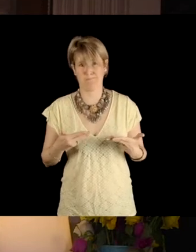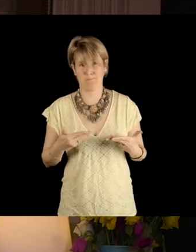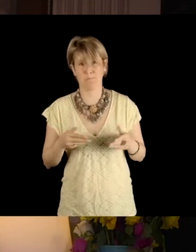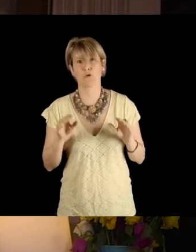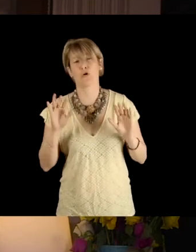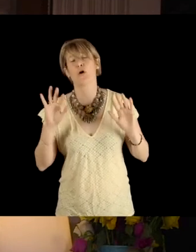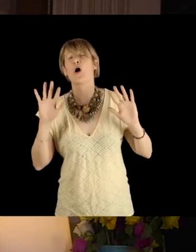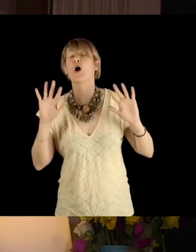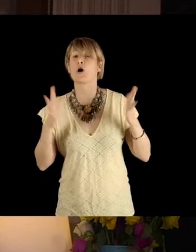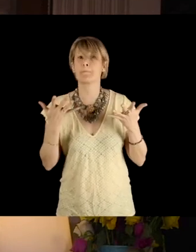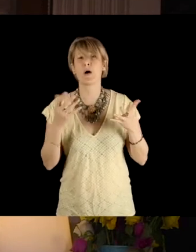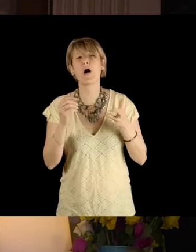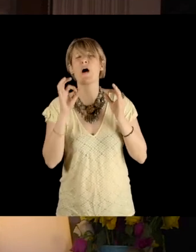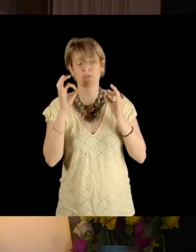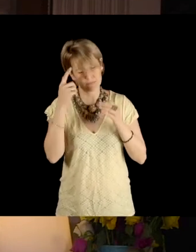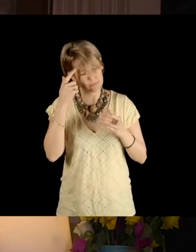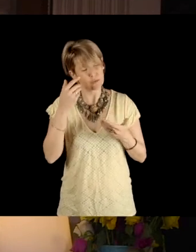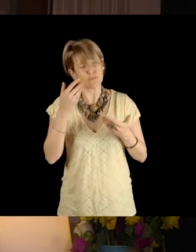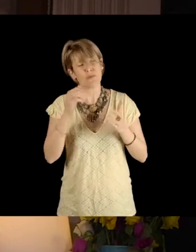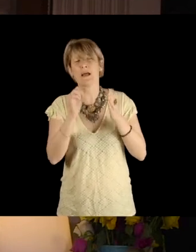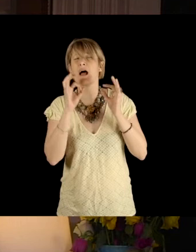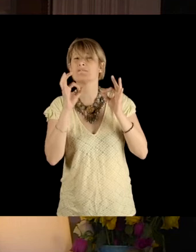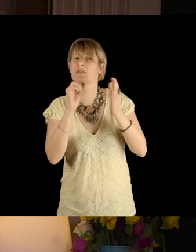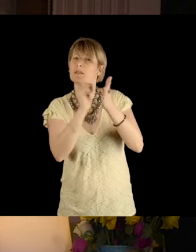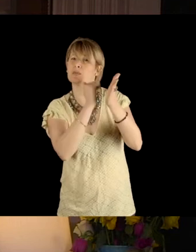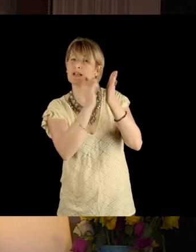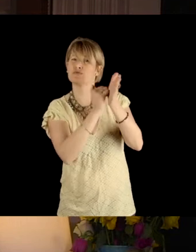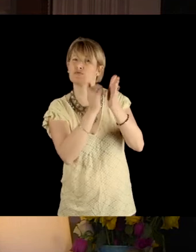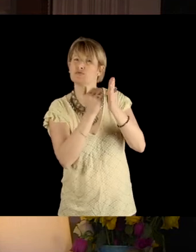It is entering from the front side of your system